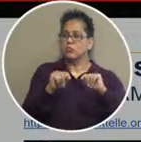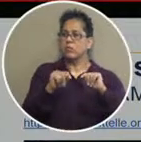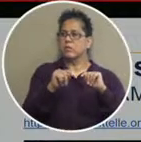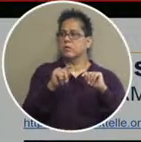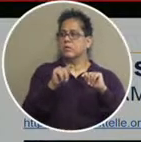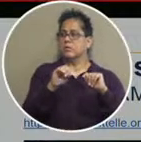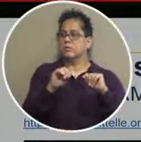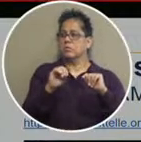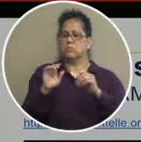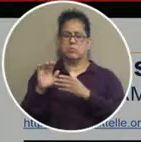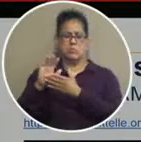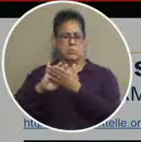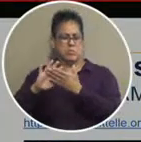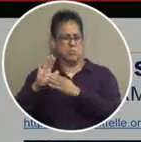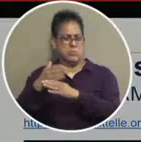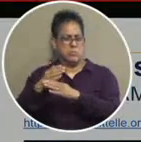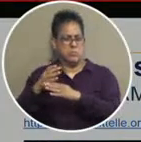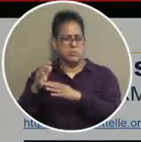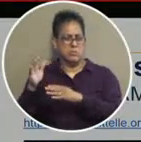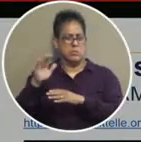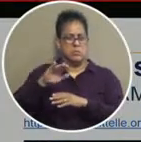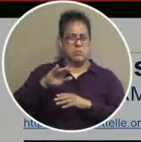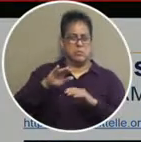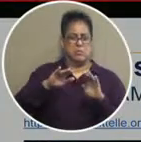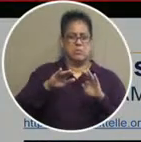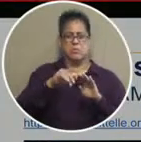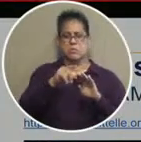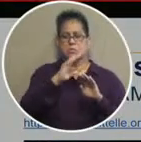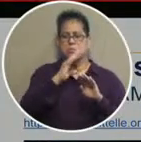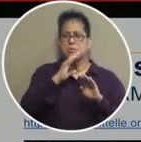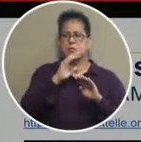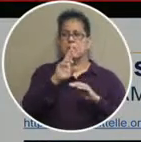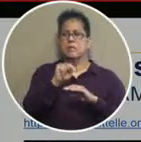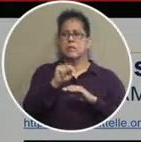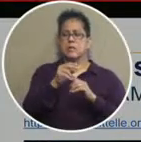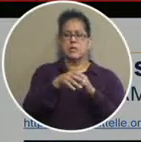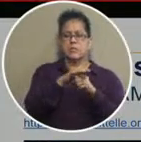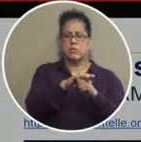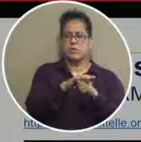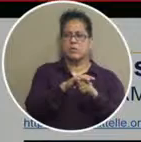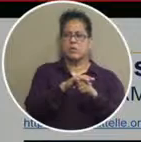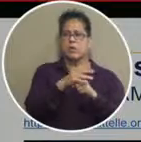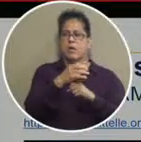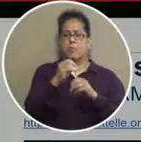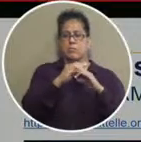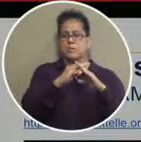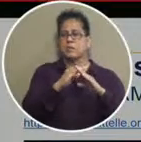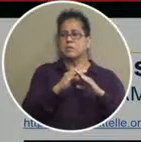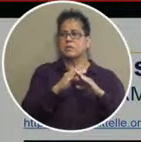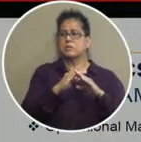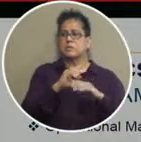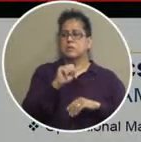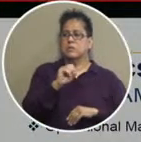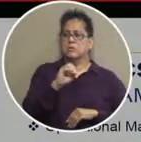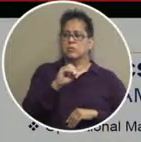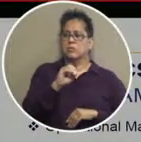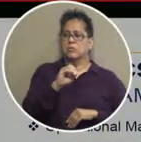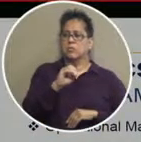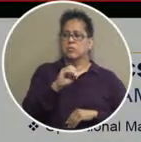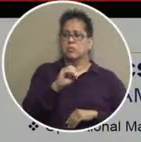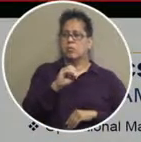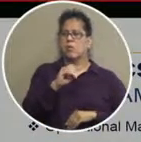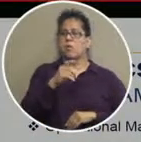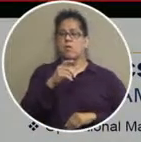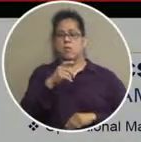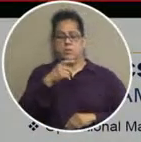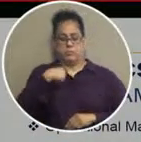to make sure that our health professionals were covered in their protection. And so we